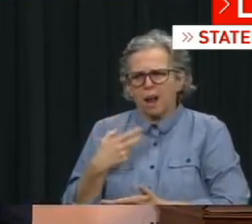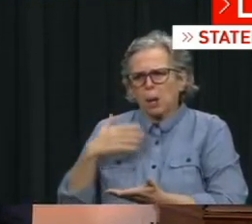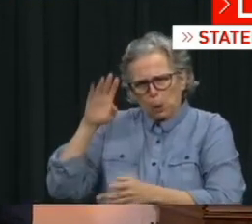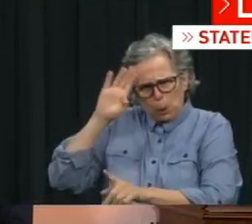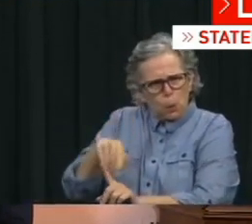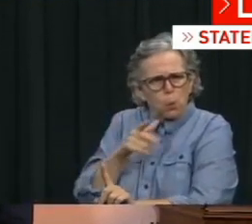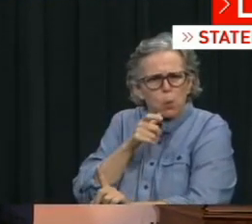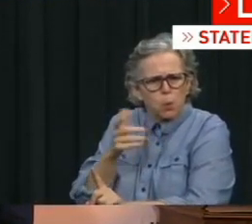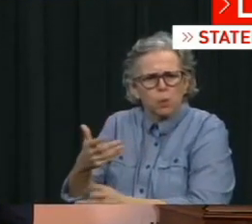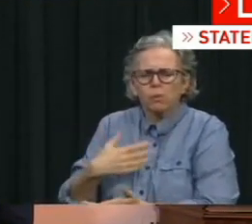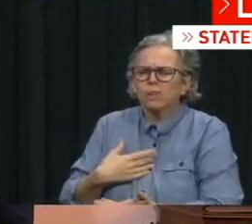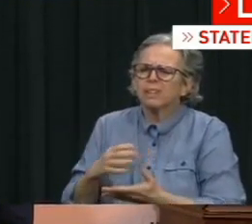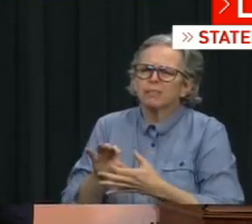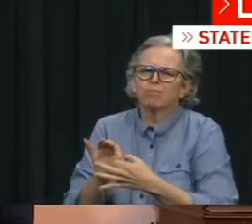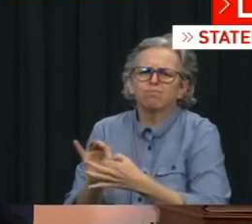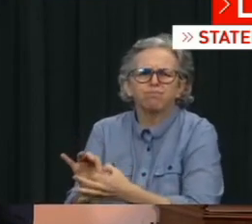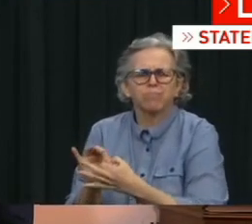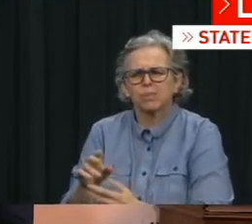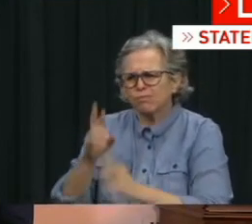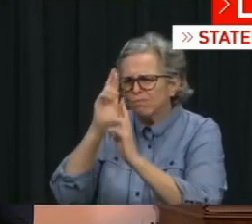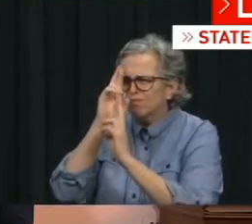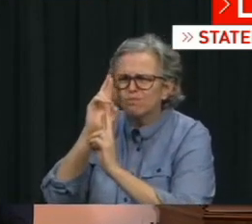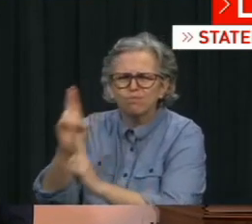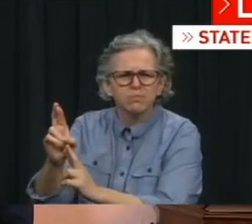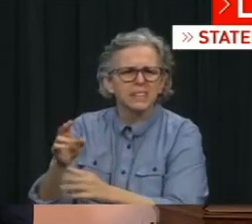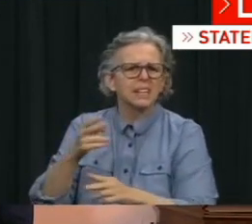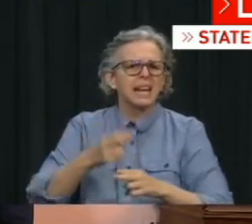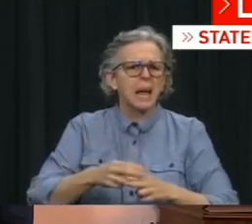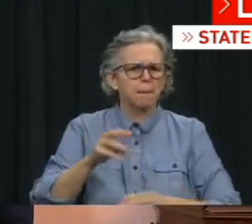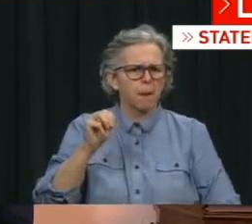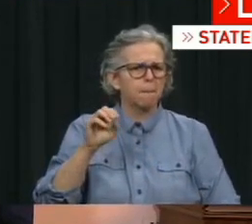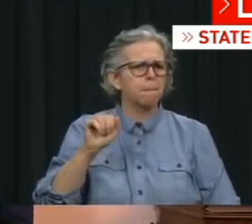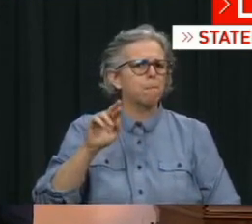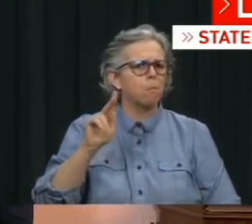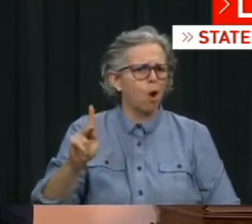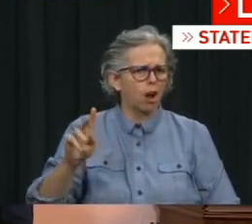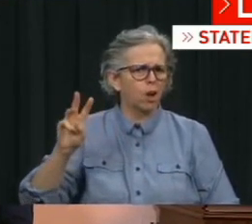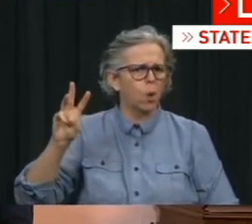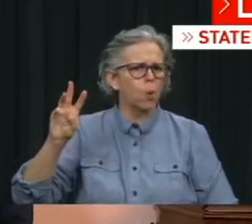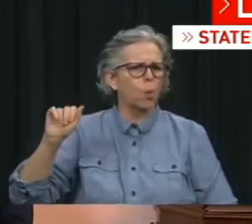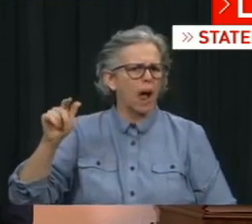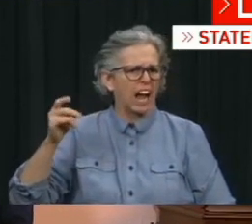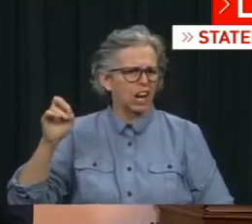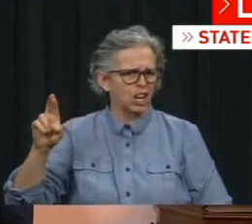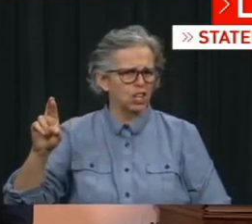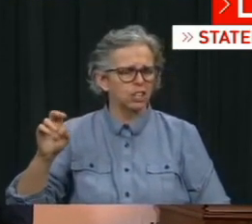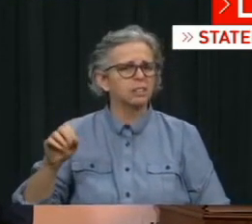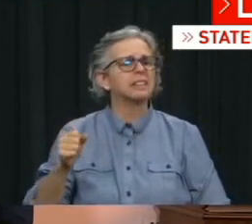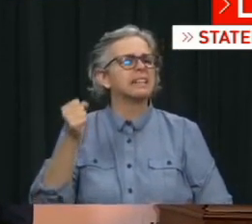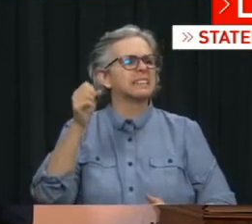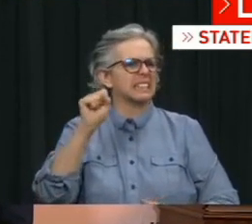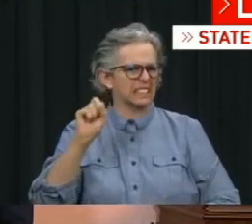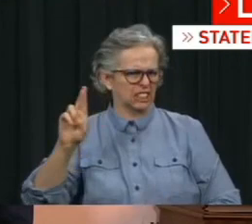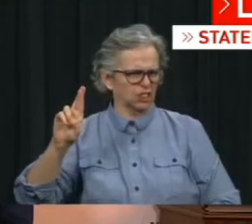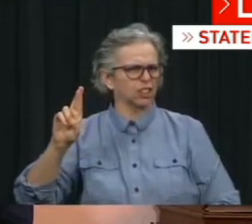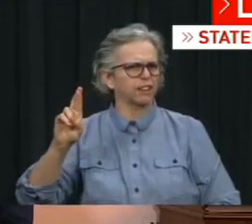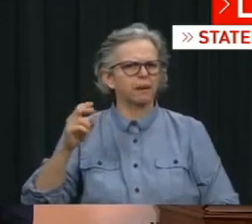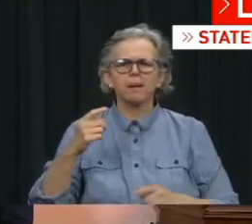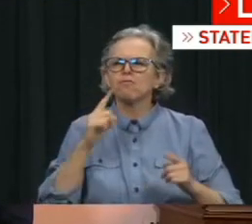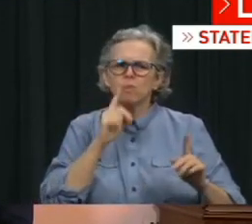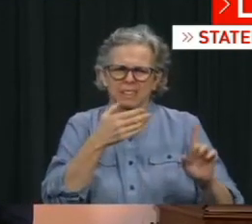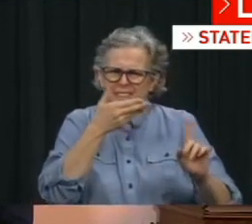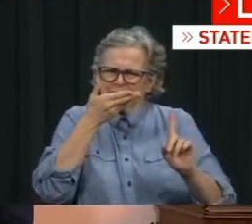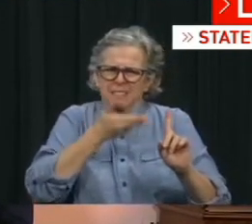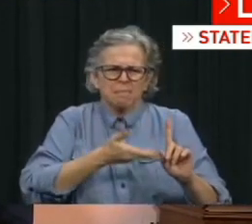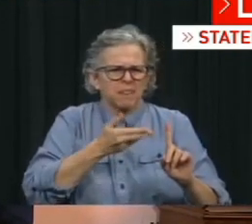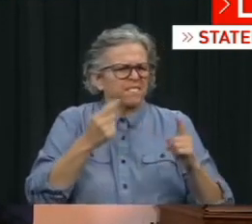much. Mark Wagner, Sr., prominent attorney in